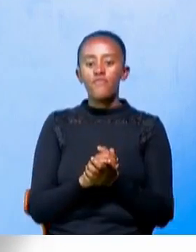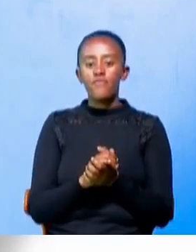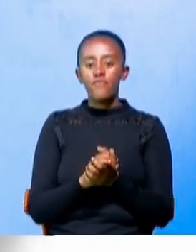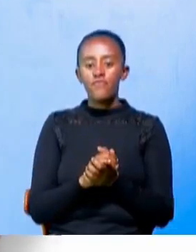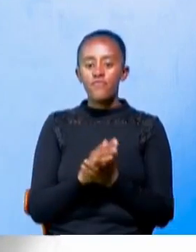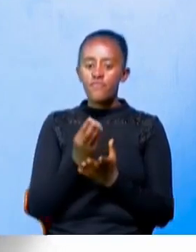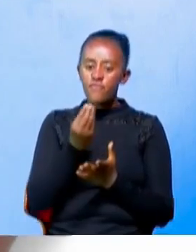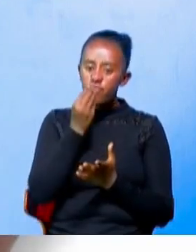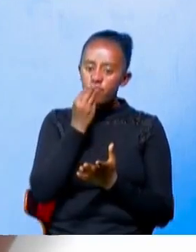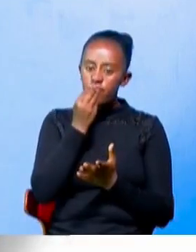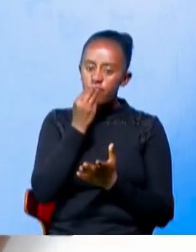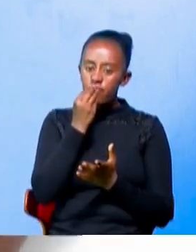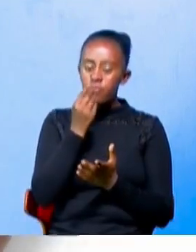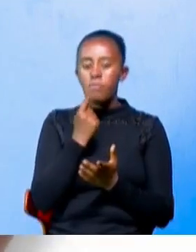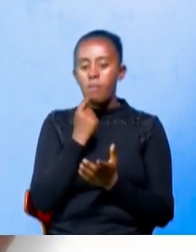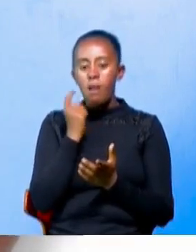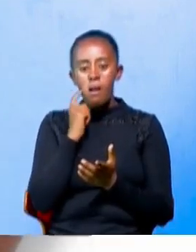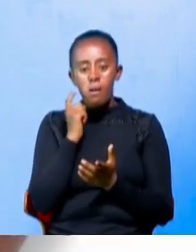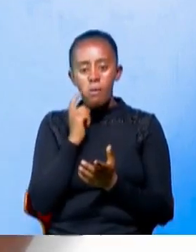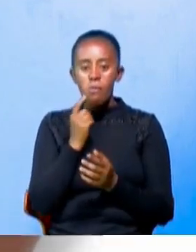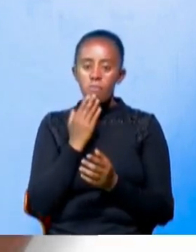eating.